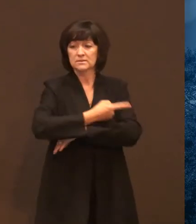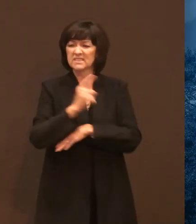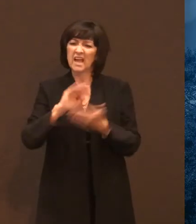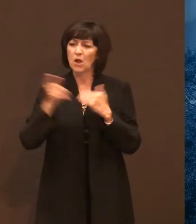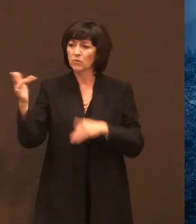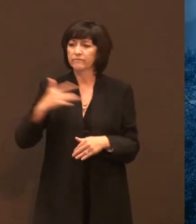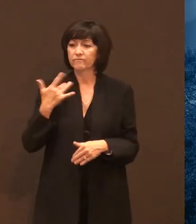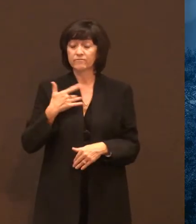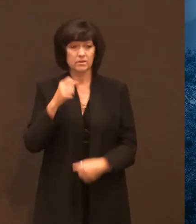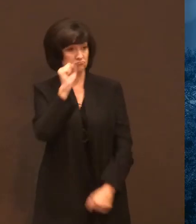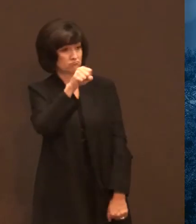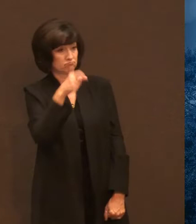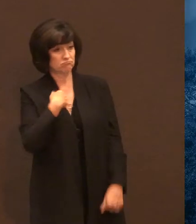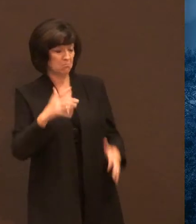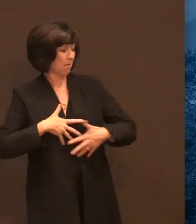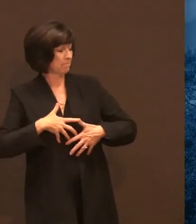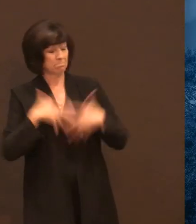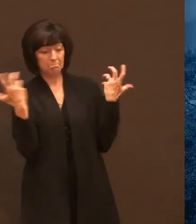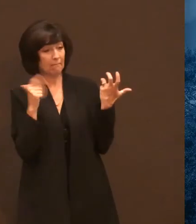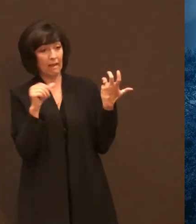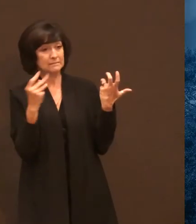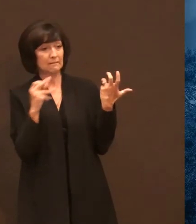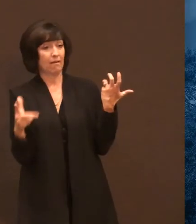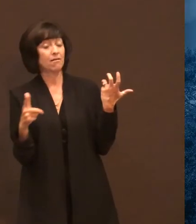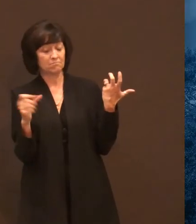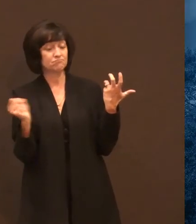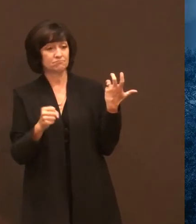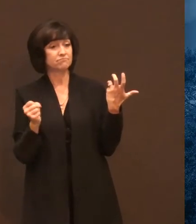chart that shows the